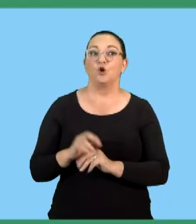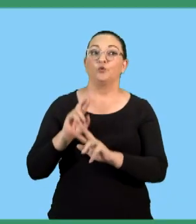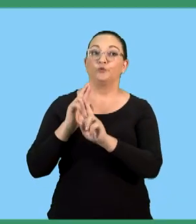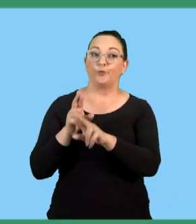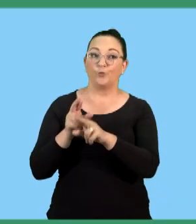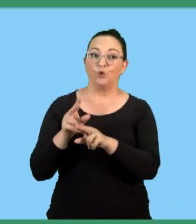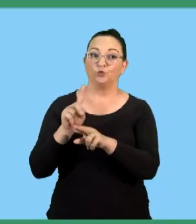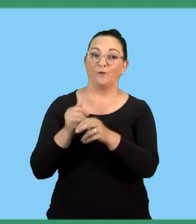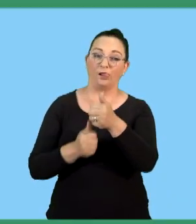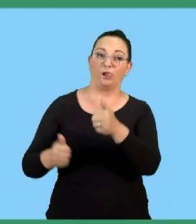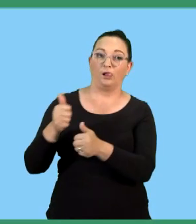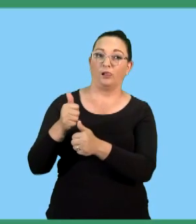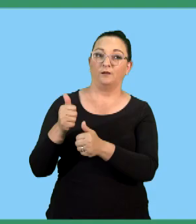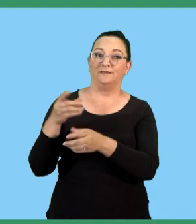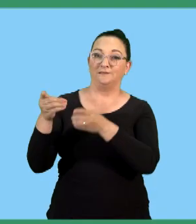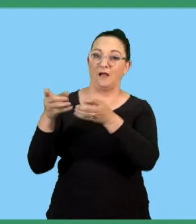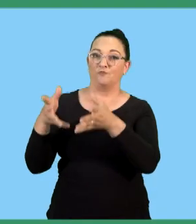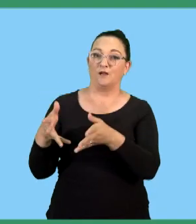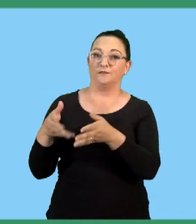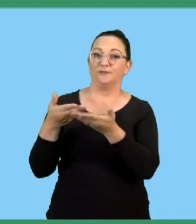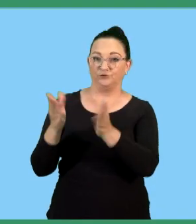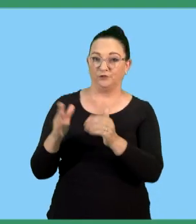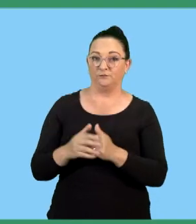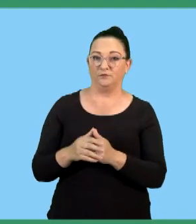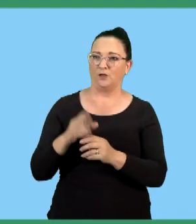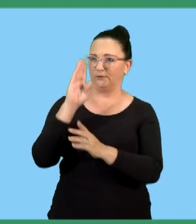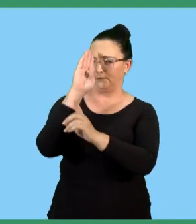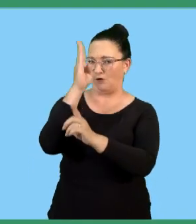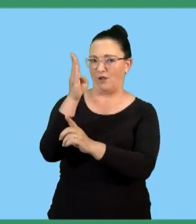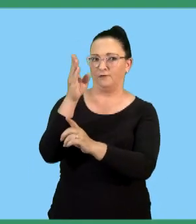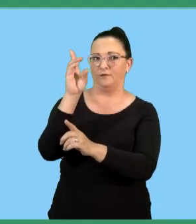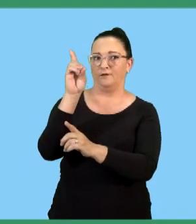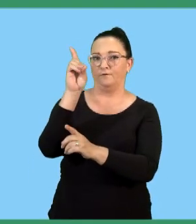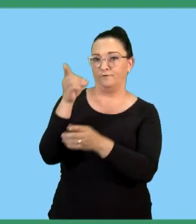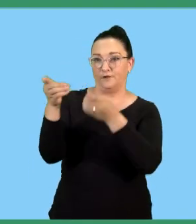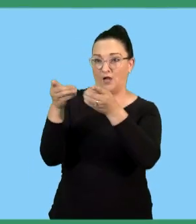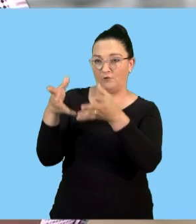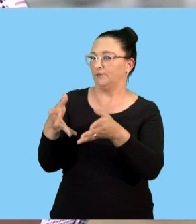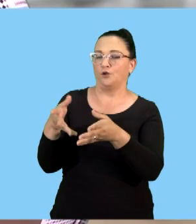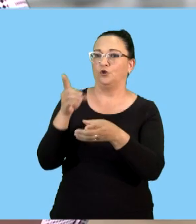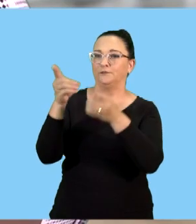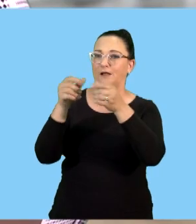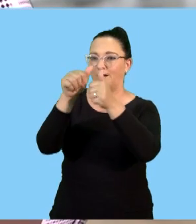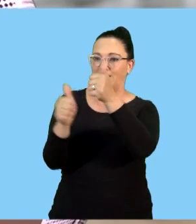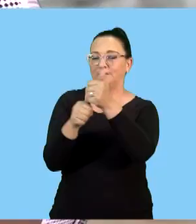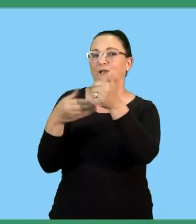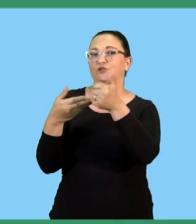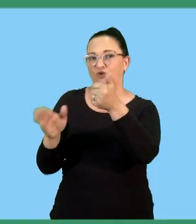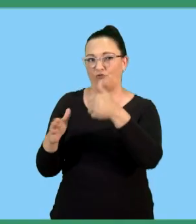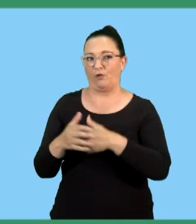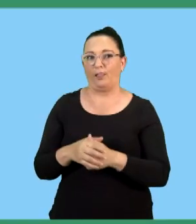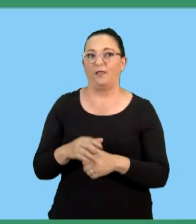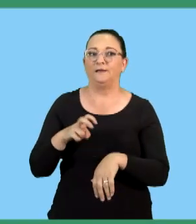report, the first one is to report to the Director General, not to the Director, but to the Director General,